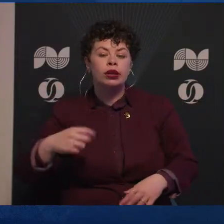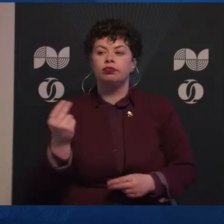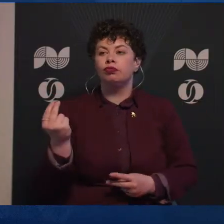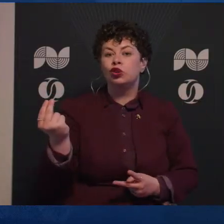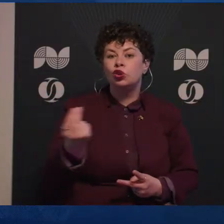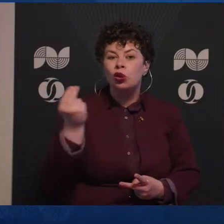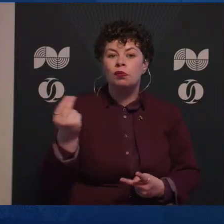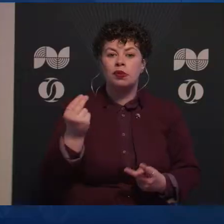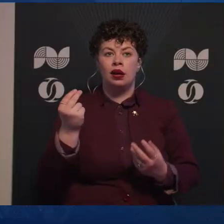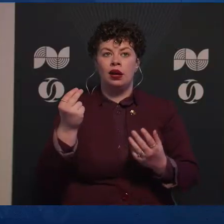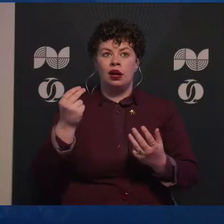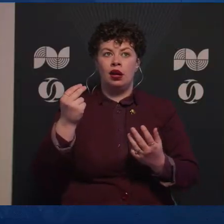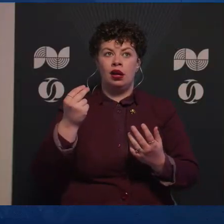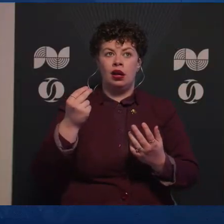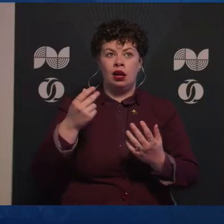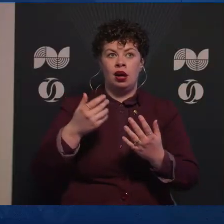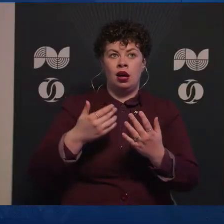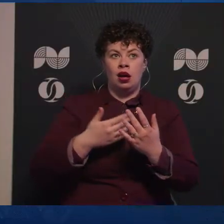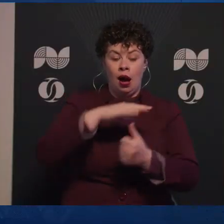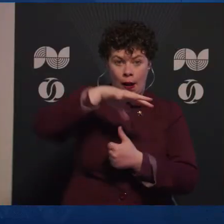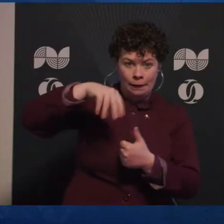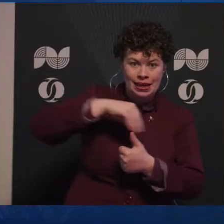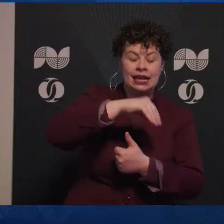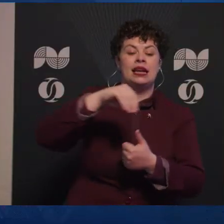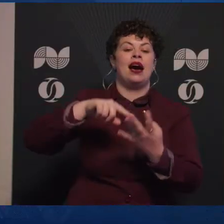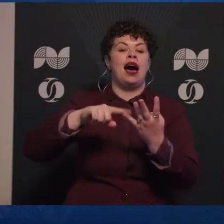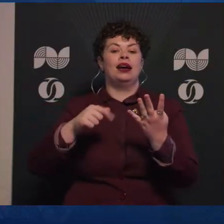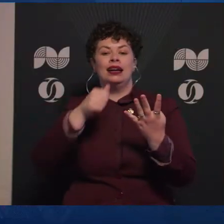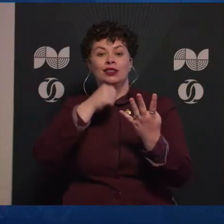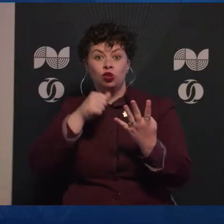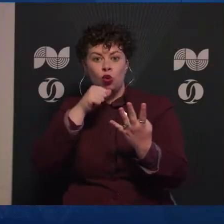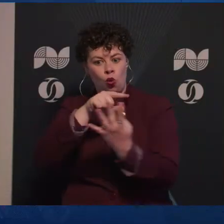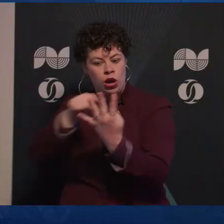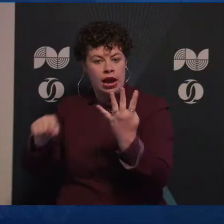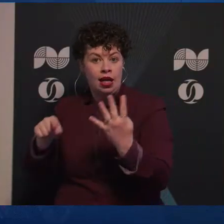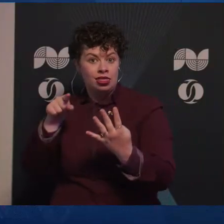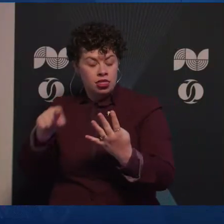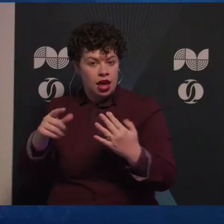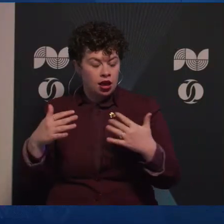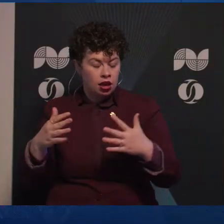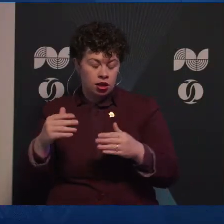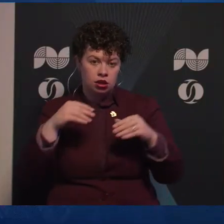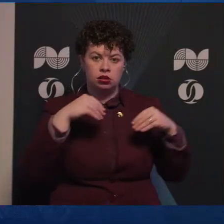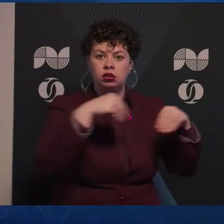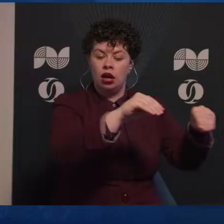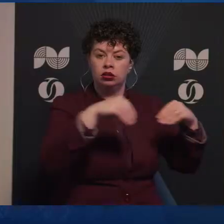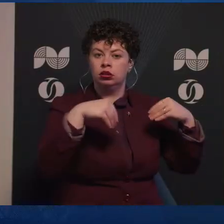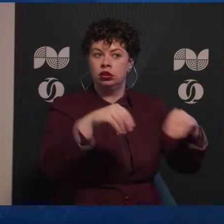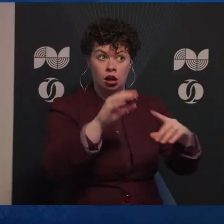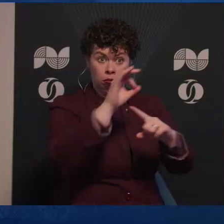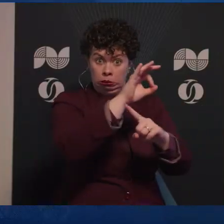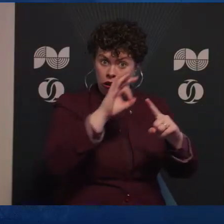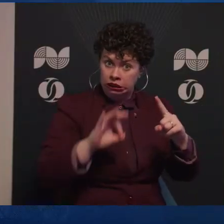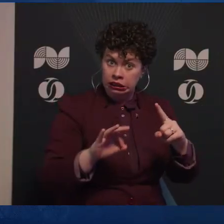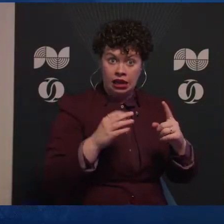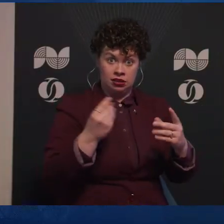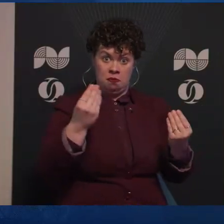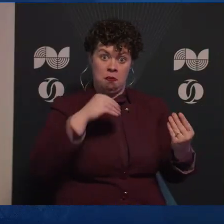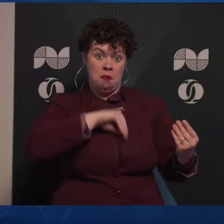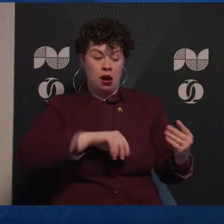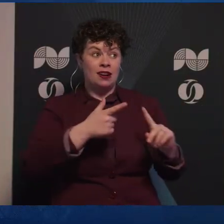or Estonia having exports of services on the order of, a few percentage points of